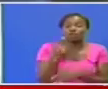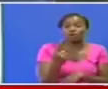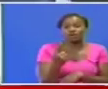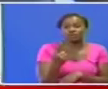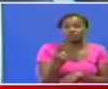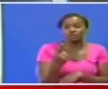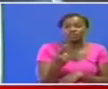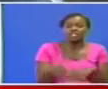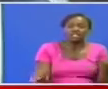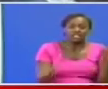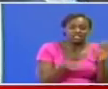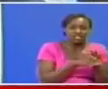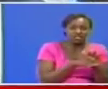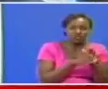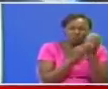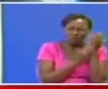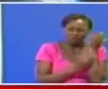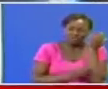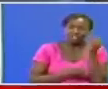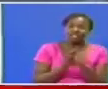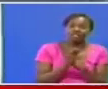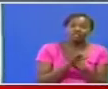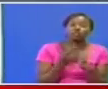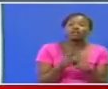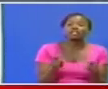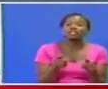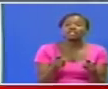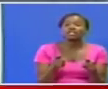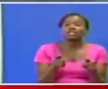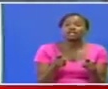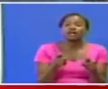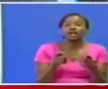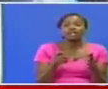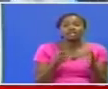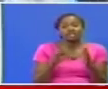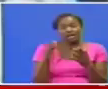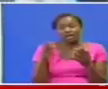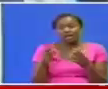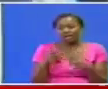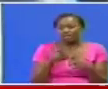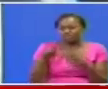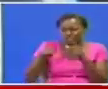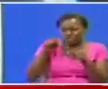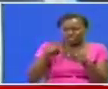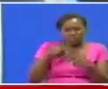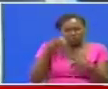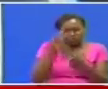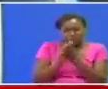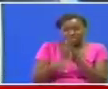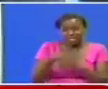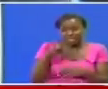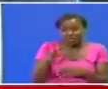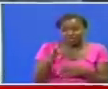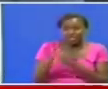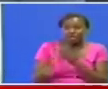on eradication of extreme poverty. But priorities without a clear plan of action, thank you, are just